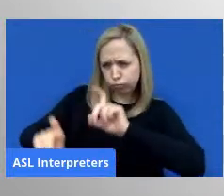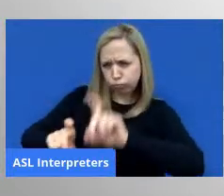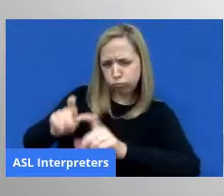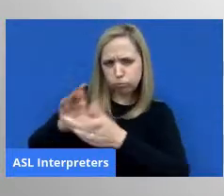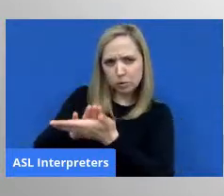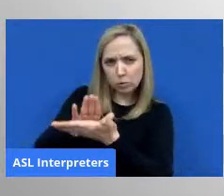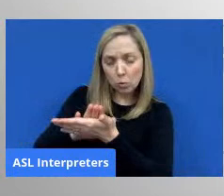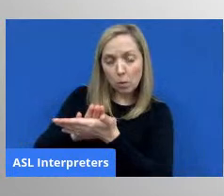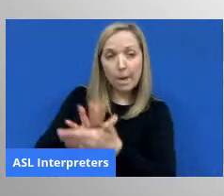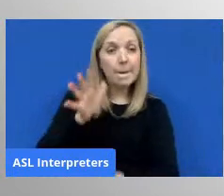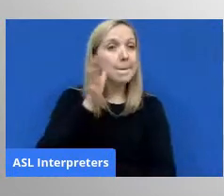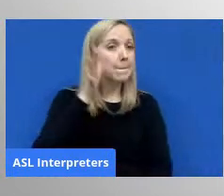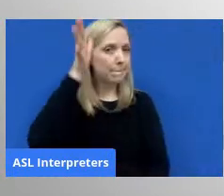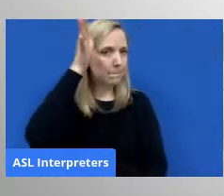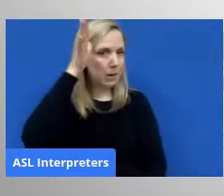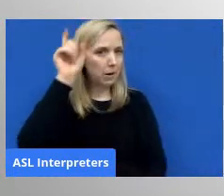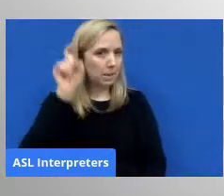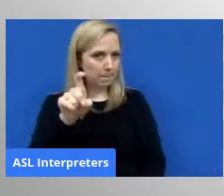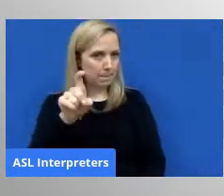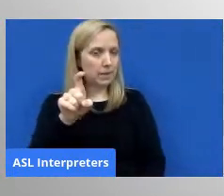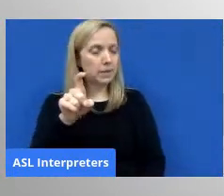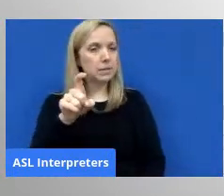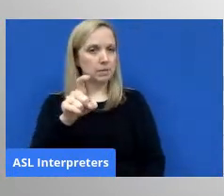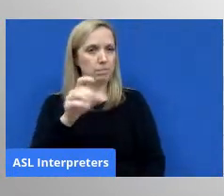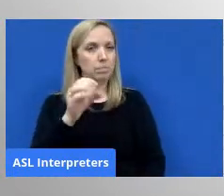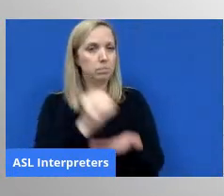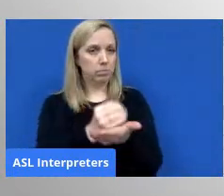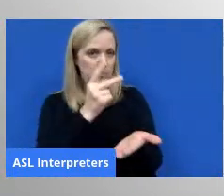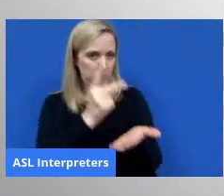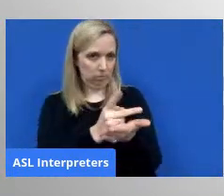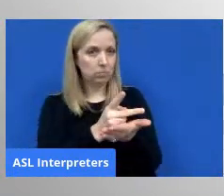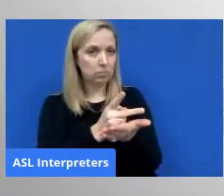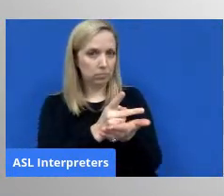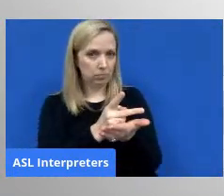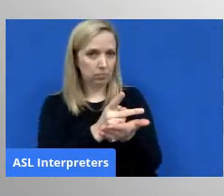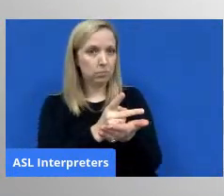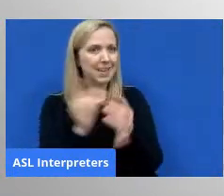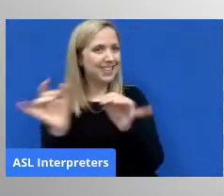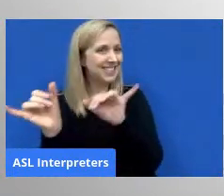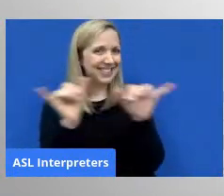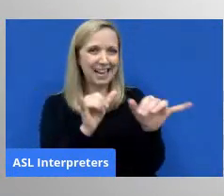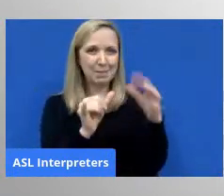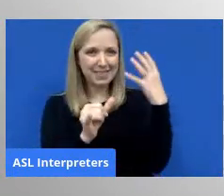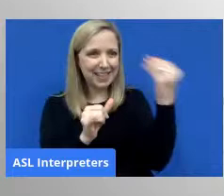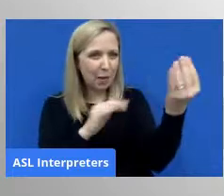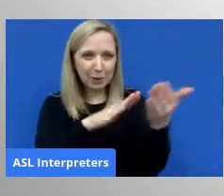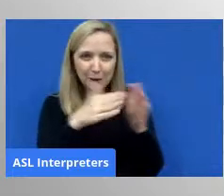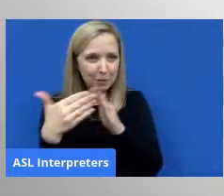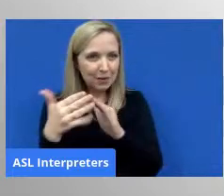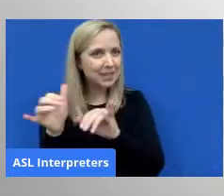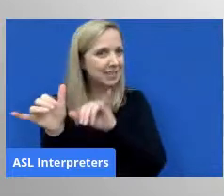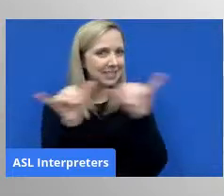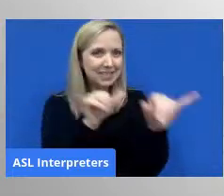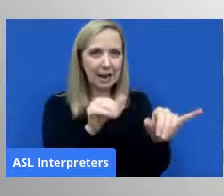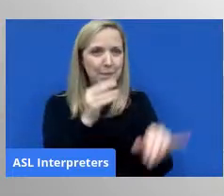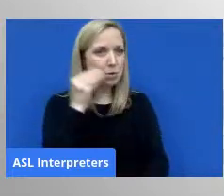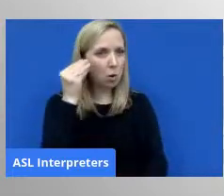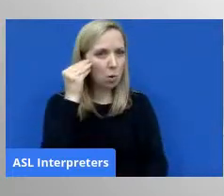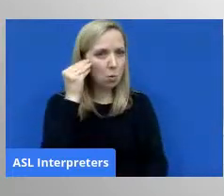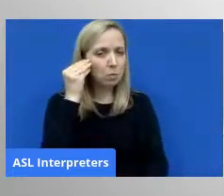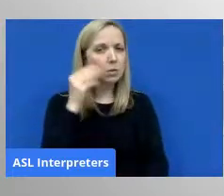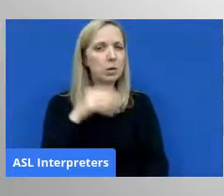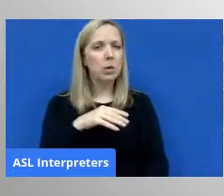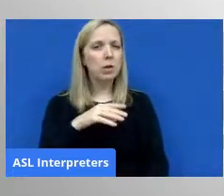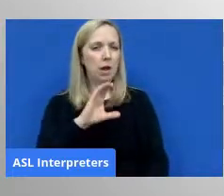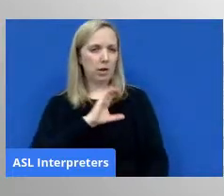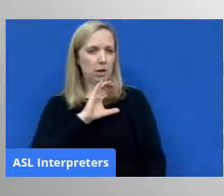to provide the same consent that would be necessary, so that law enforcement is not looking to the school to be a loophole to